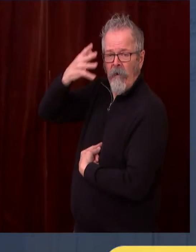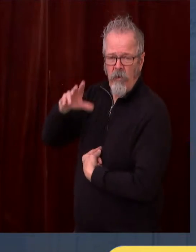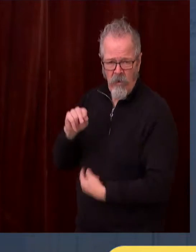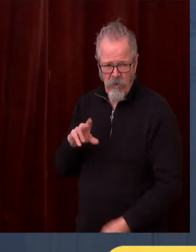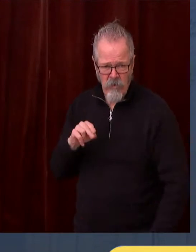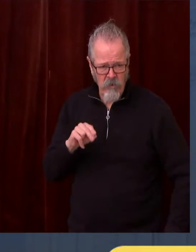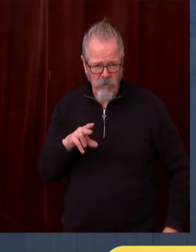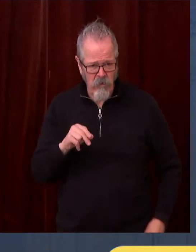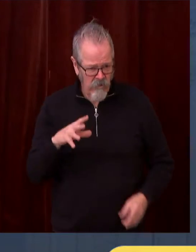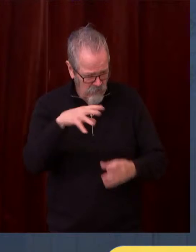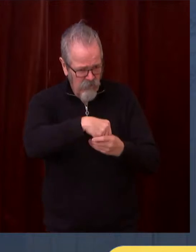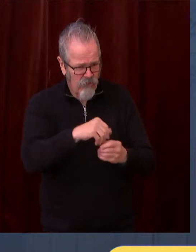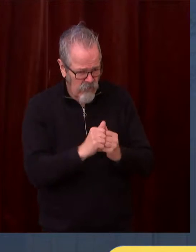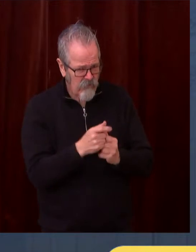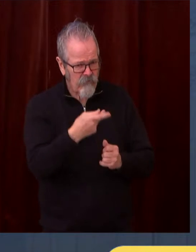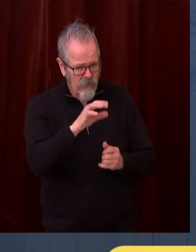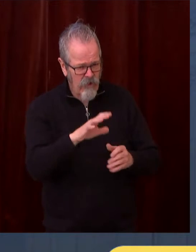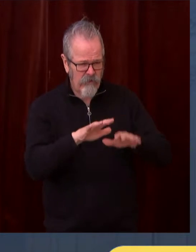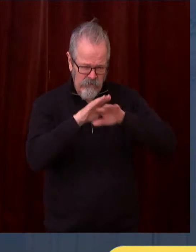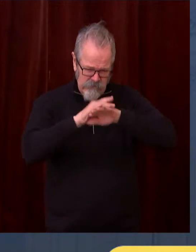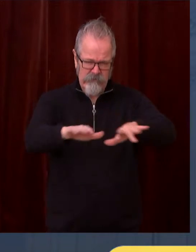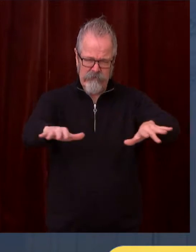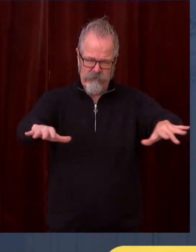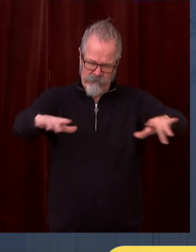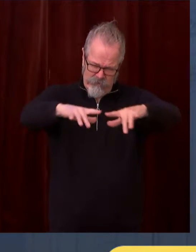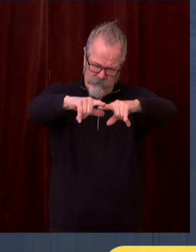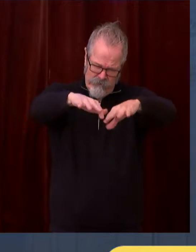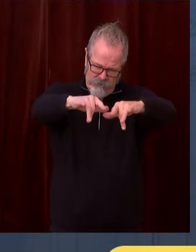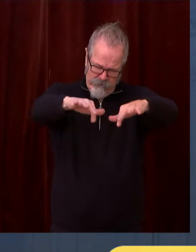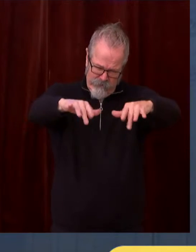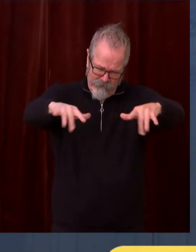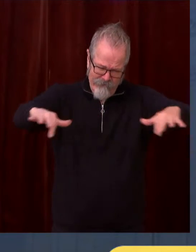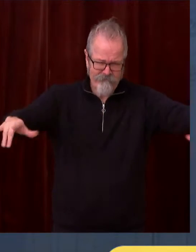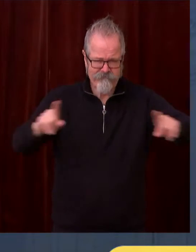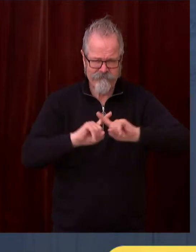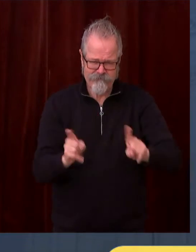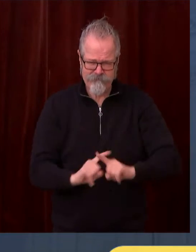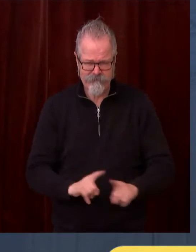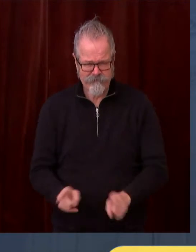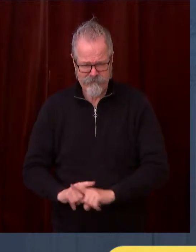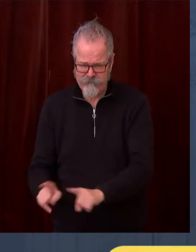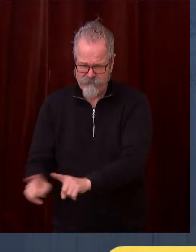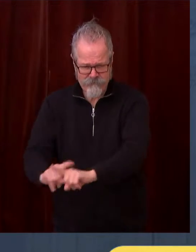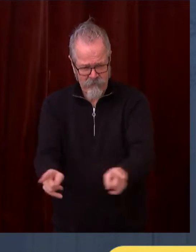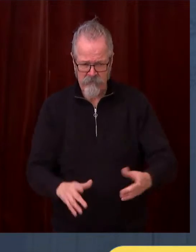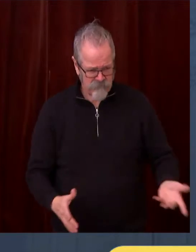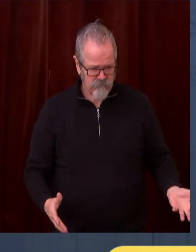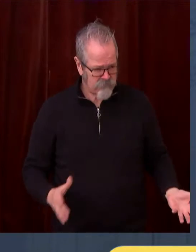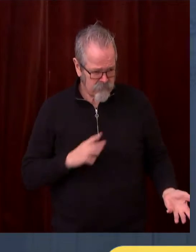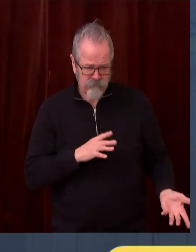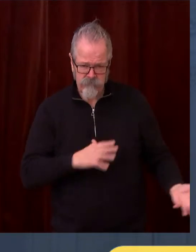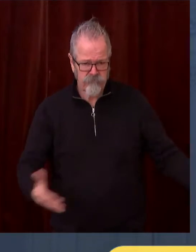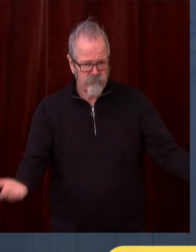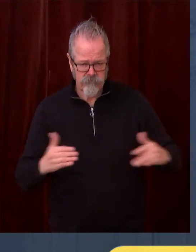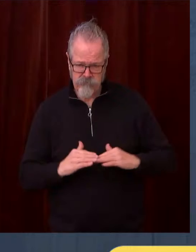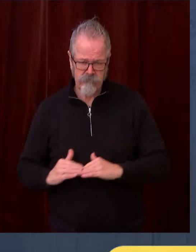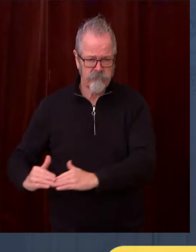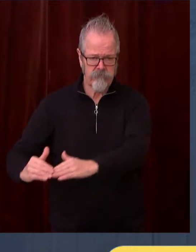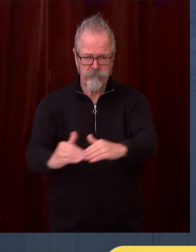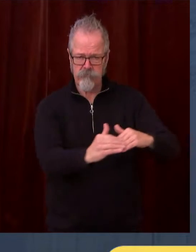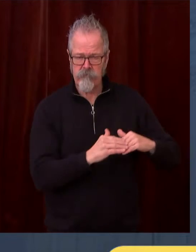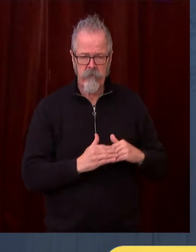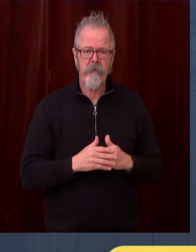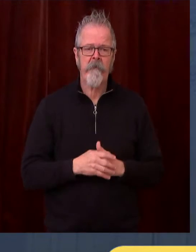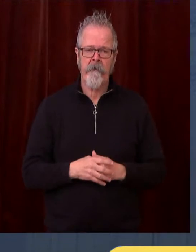they have fulfilled that mandate. We will be sharing, look, the role of government at this point is to share scientific information